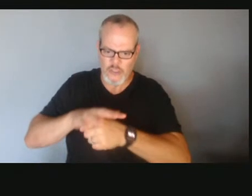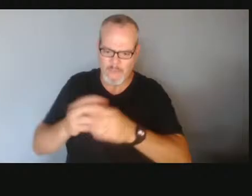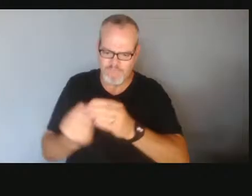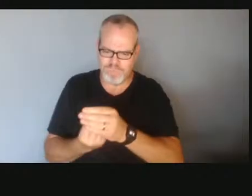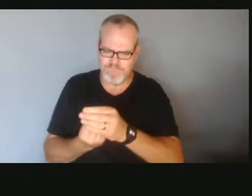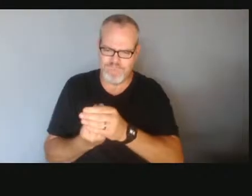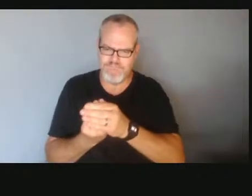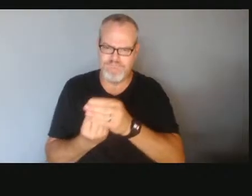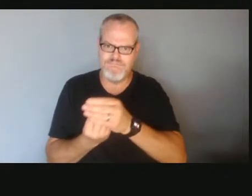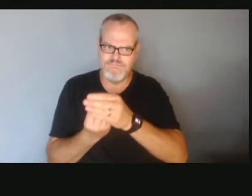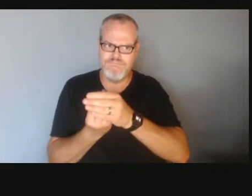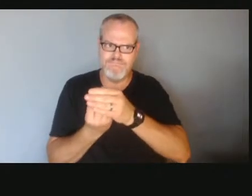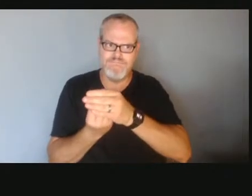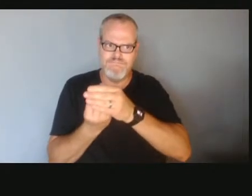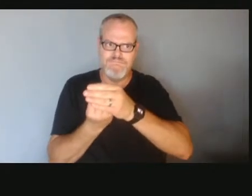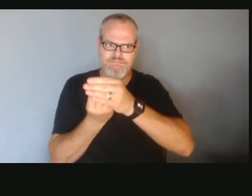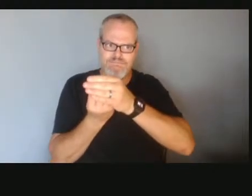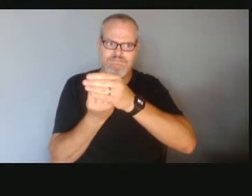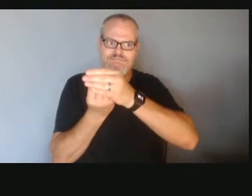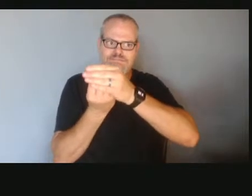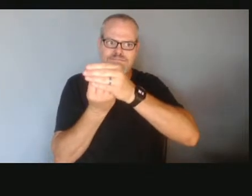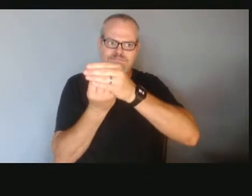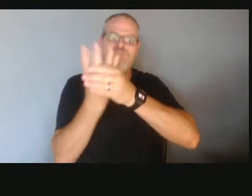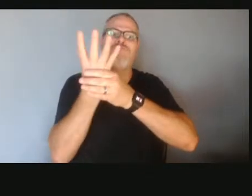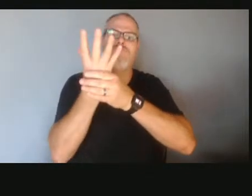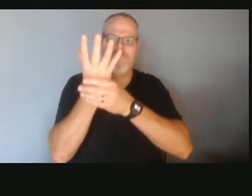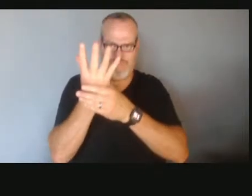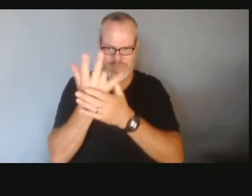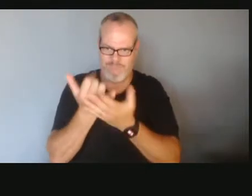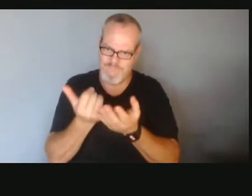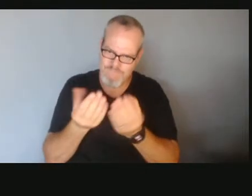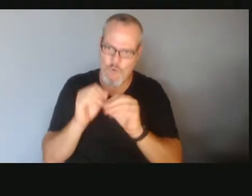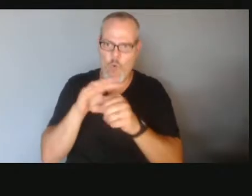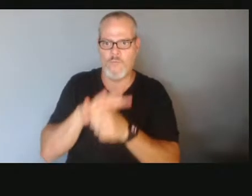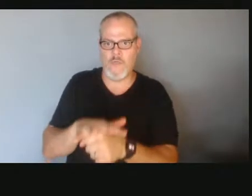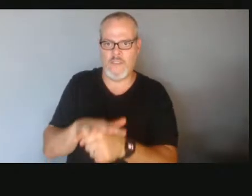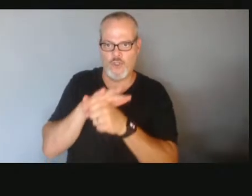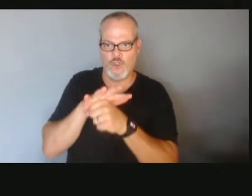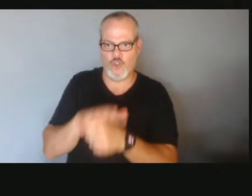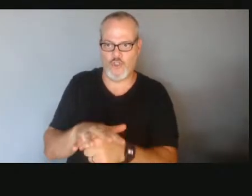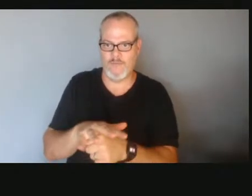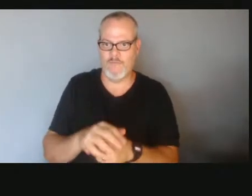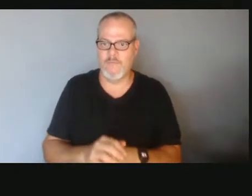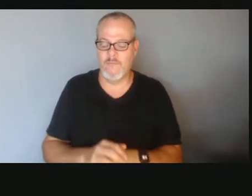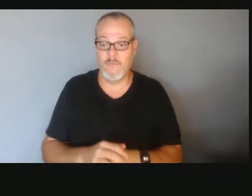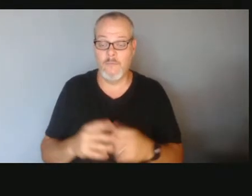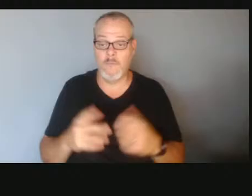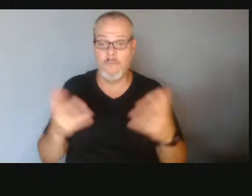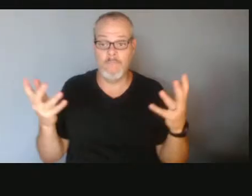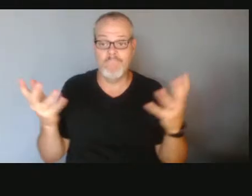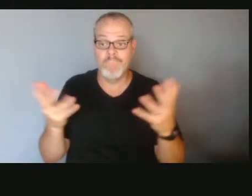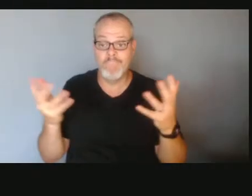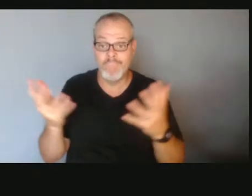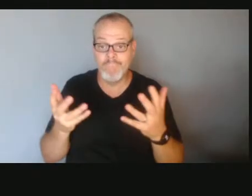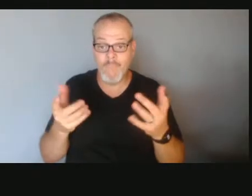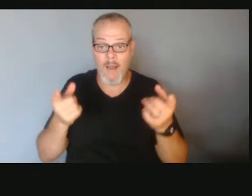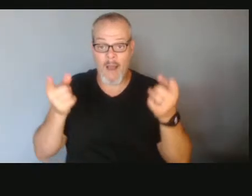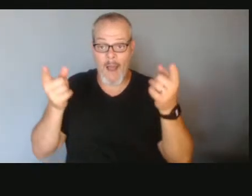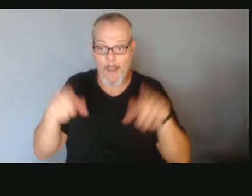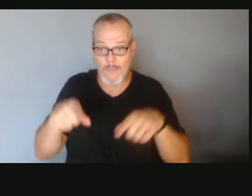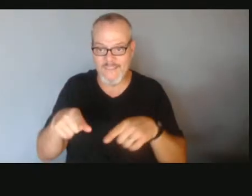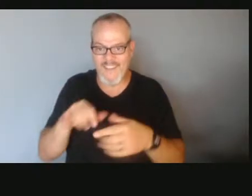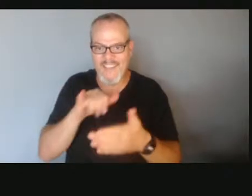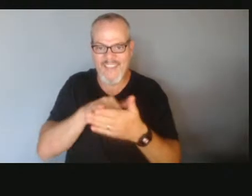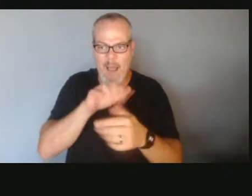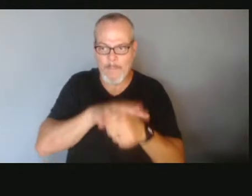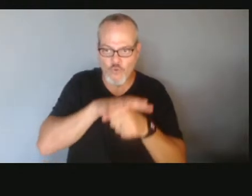that greater overlying pressure. And as a result, that greater pressure can then inject magma